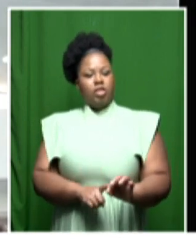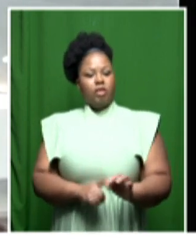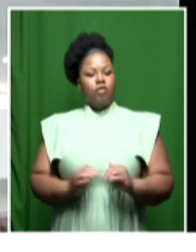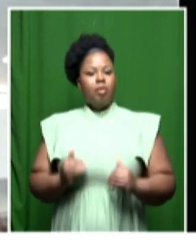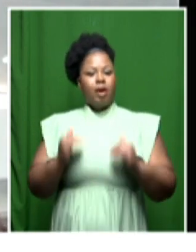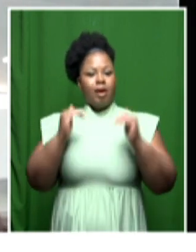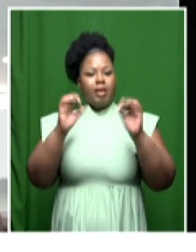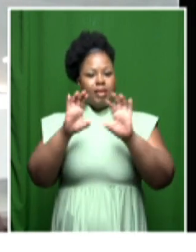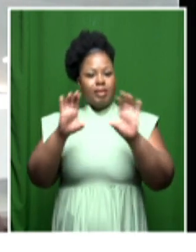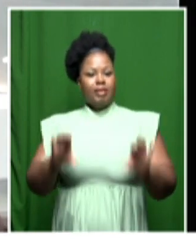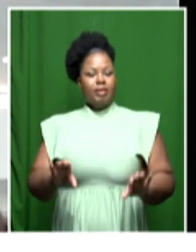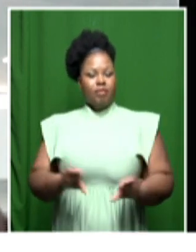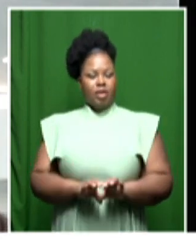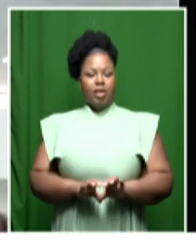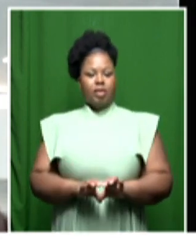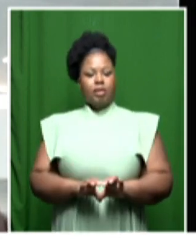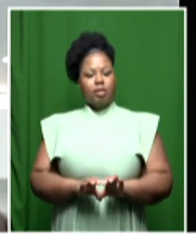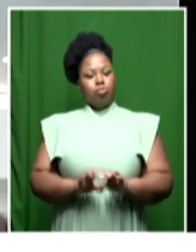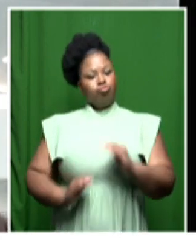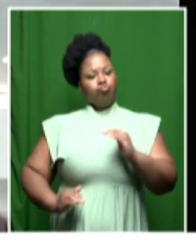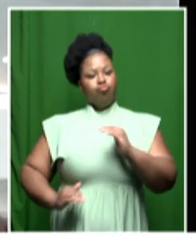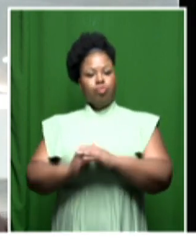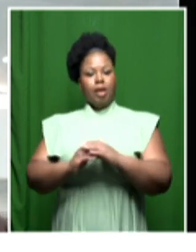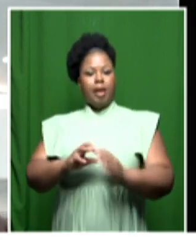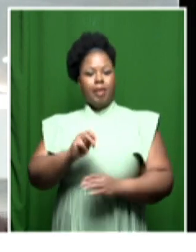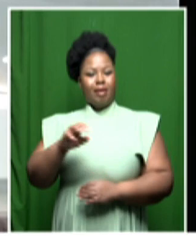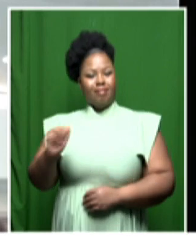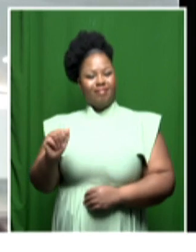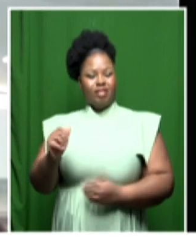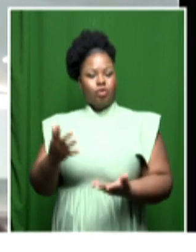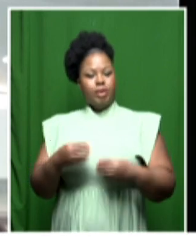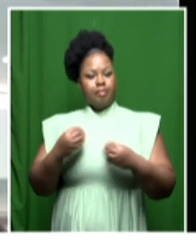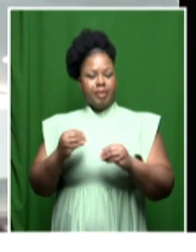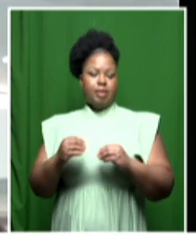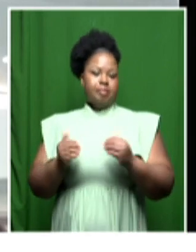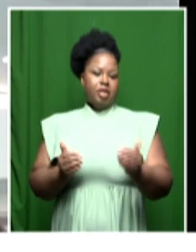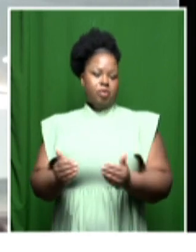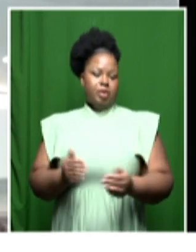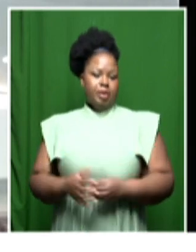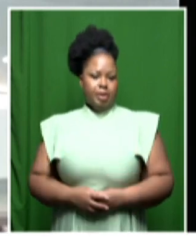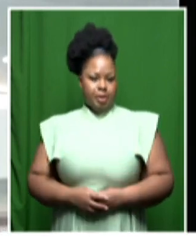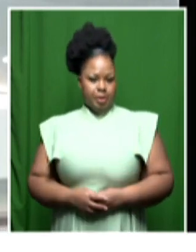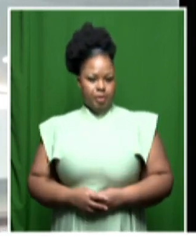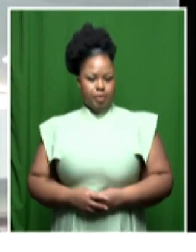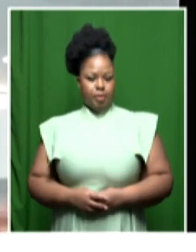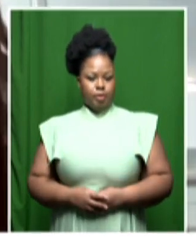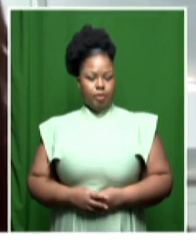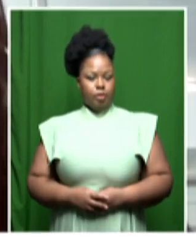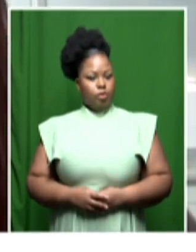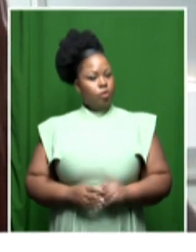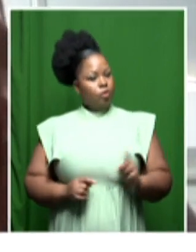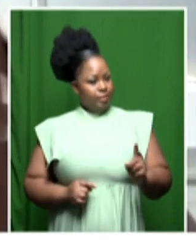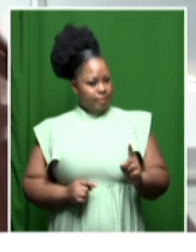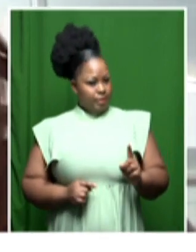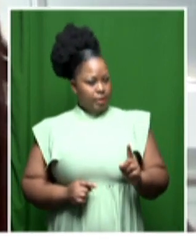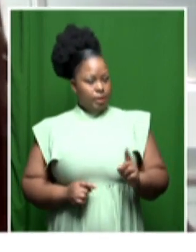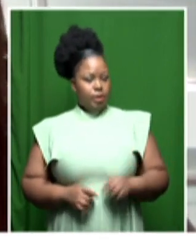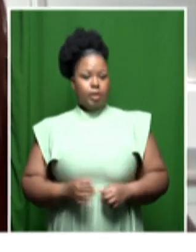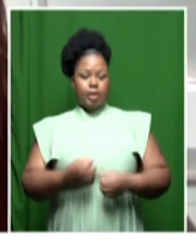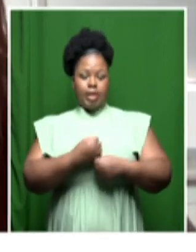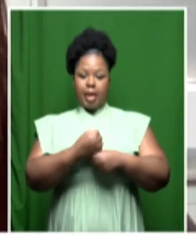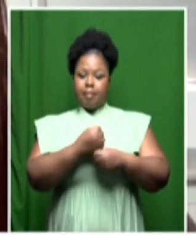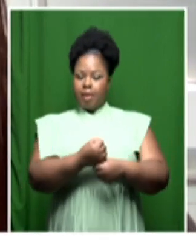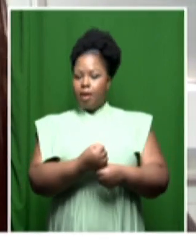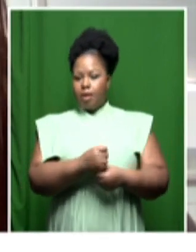higher certificate all the way up to a master's degree in business management. So this particular campaign